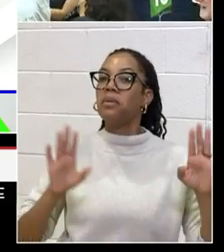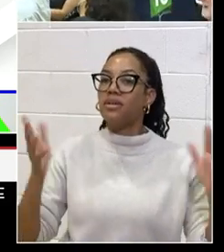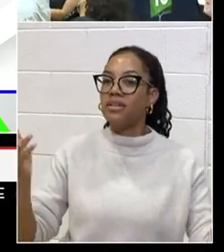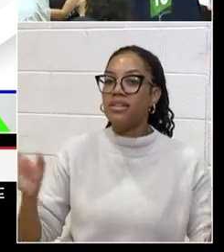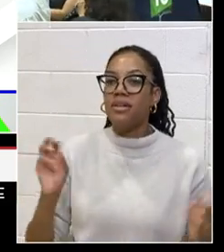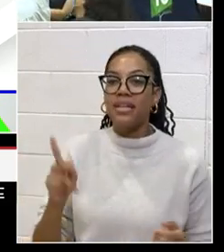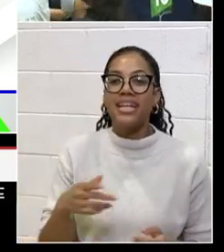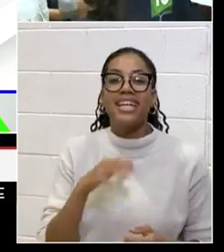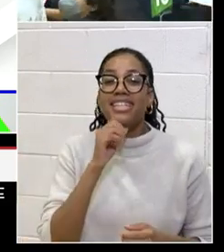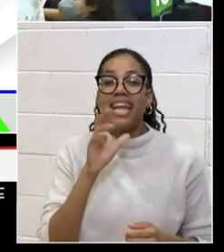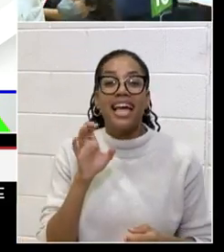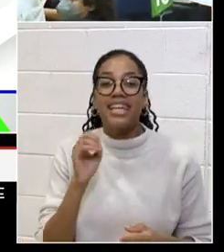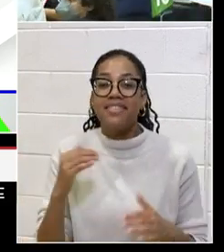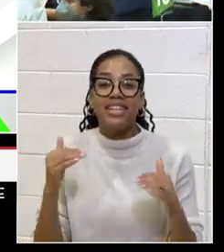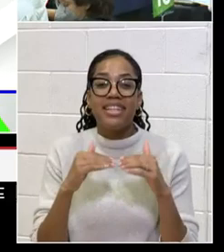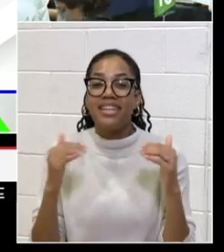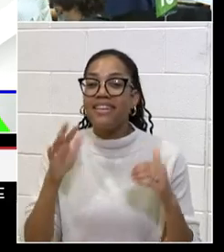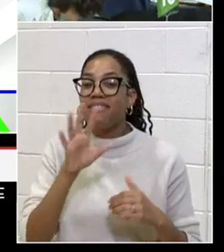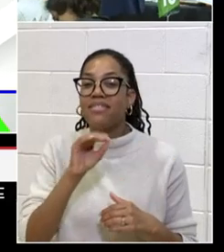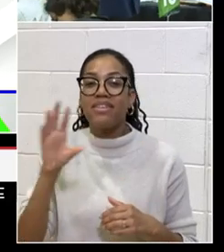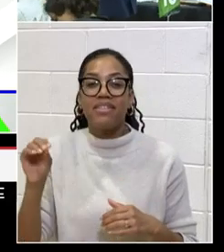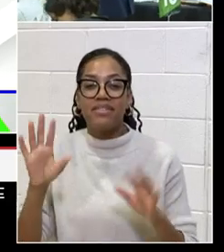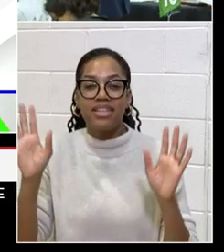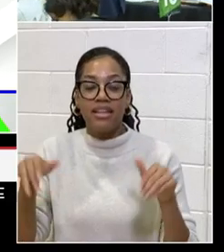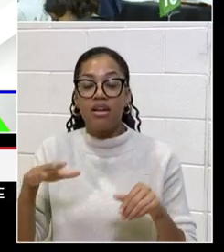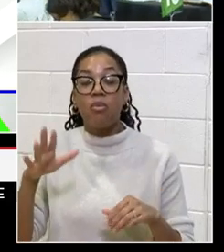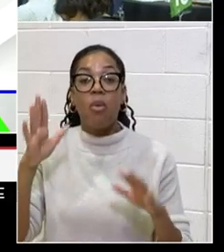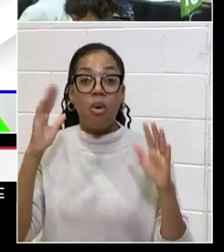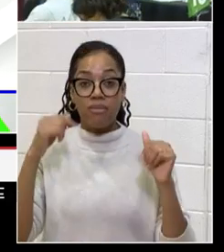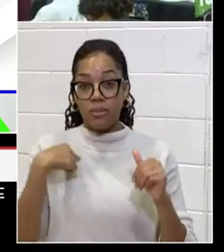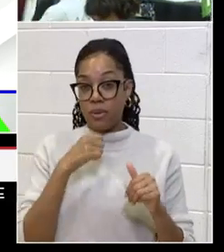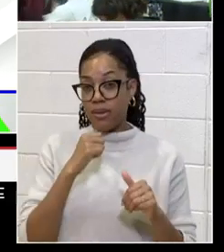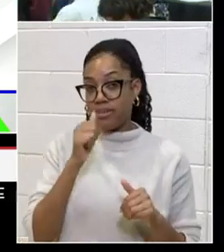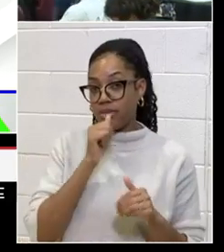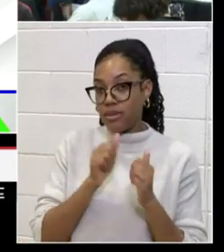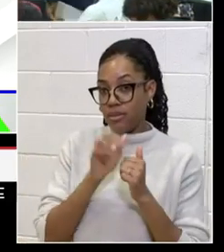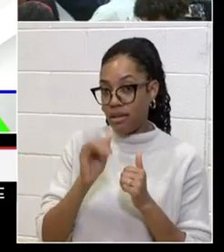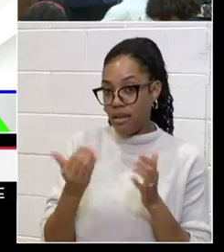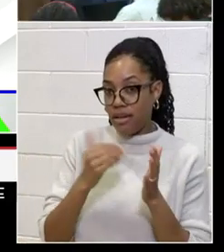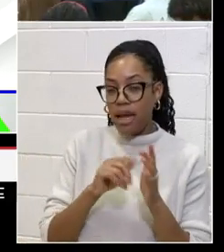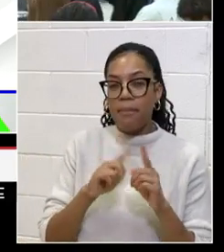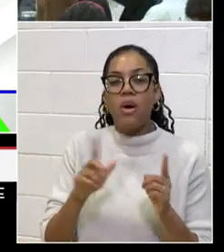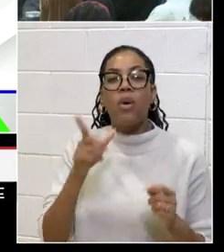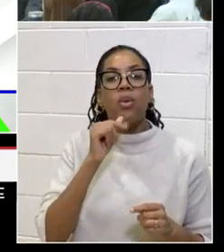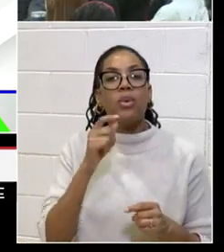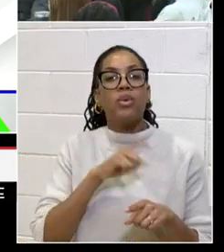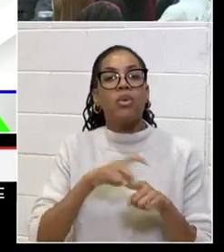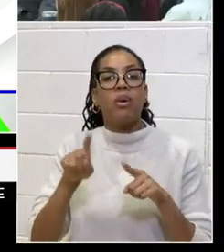Not even 50-50. Well, hopefully we don't have to deal with that again. But who do you call when it snows?